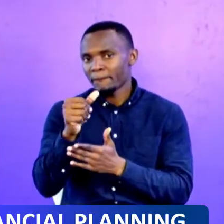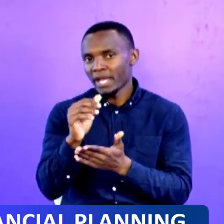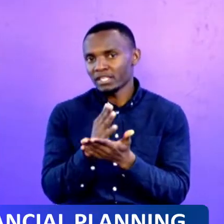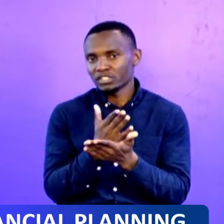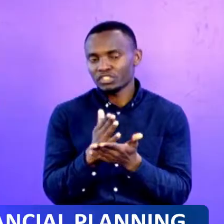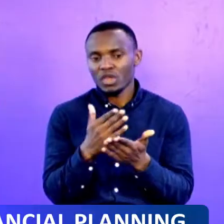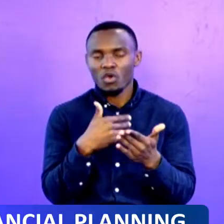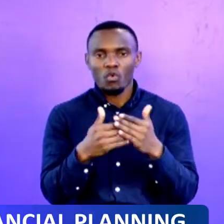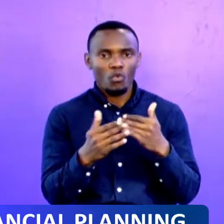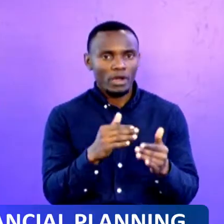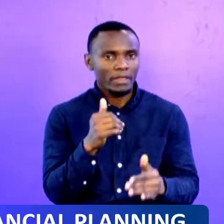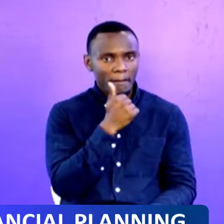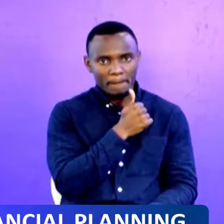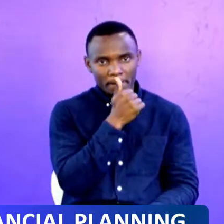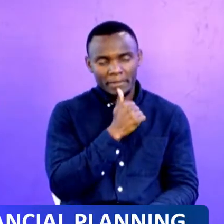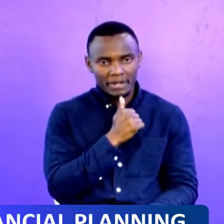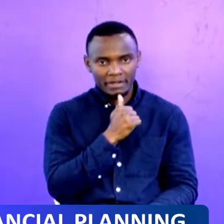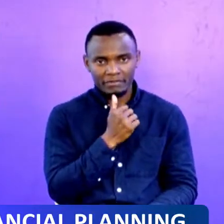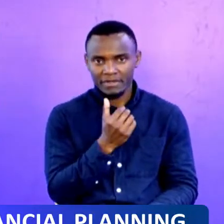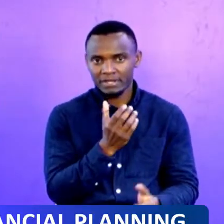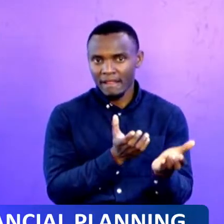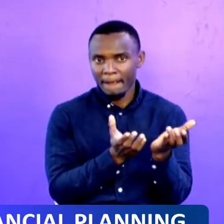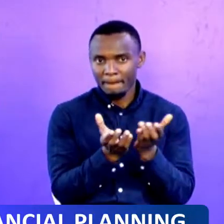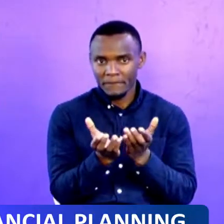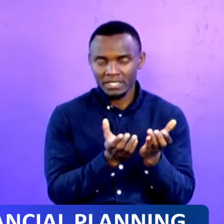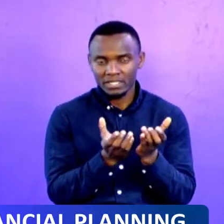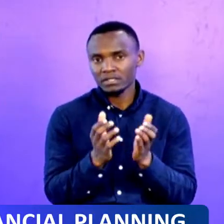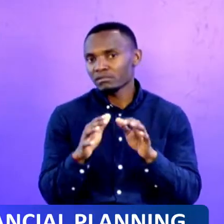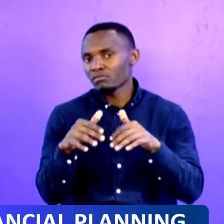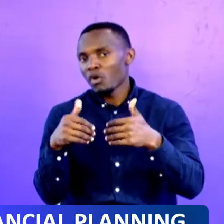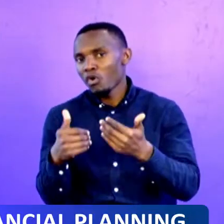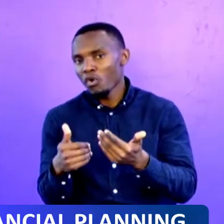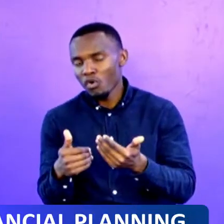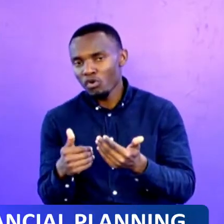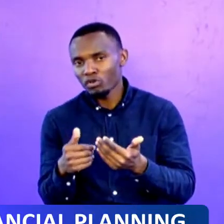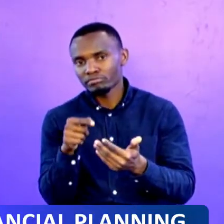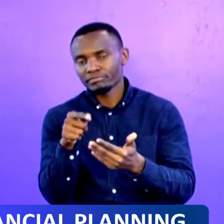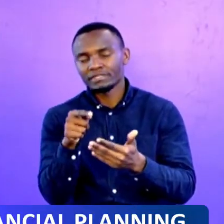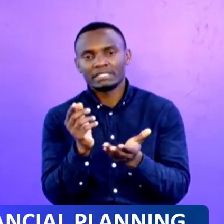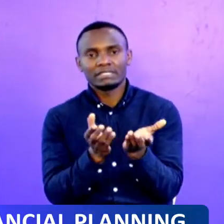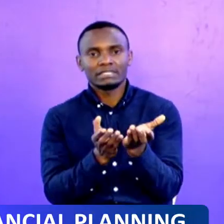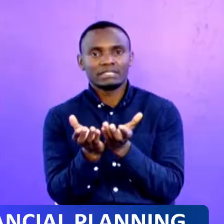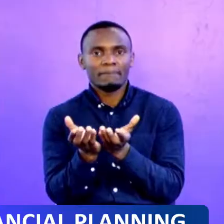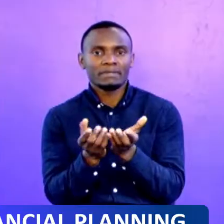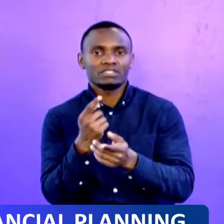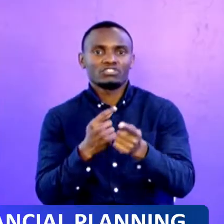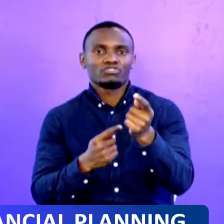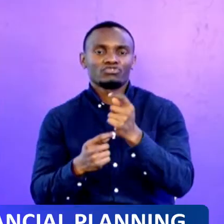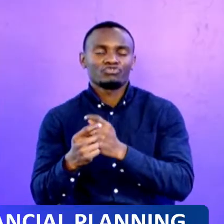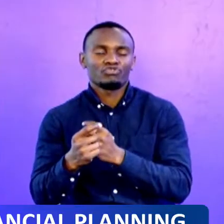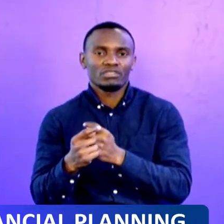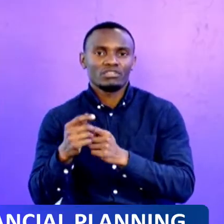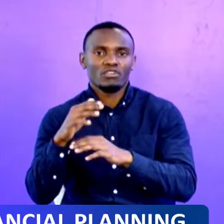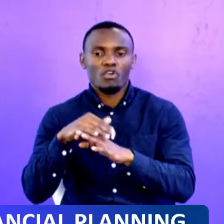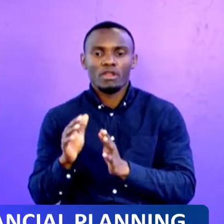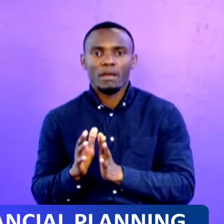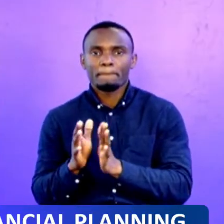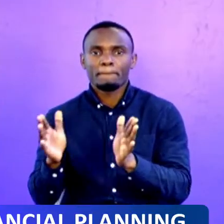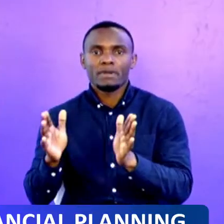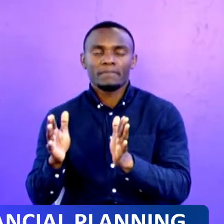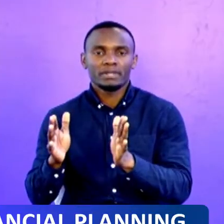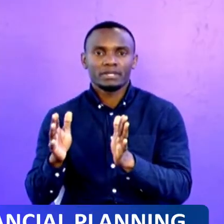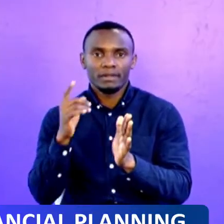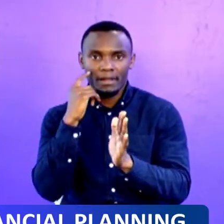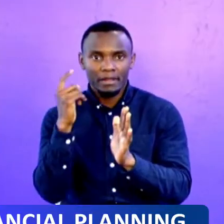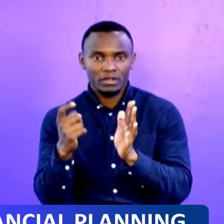a private business that you own, or it is a business that is trading on a publicly recognized securities